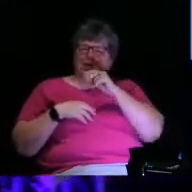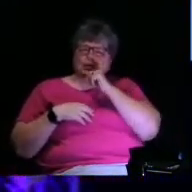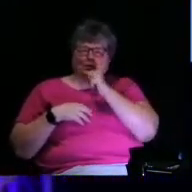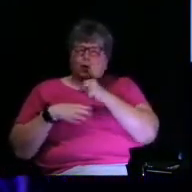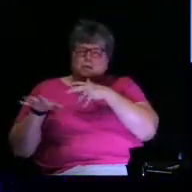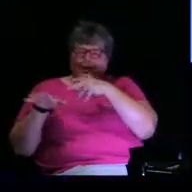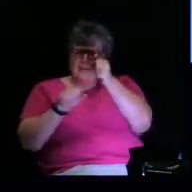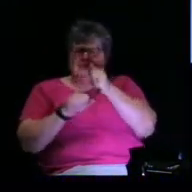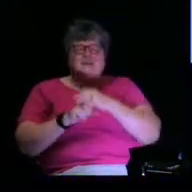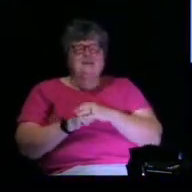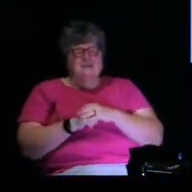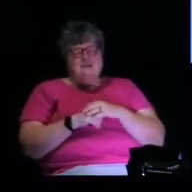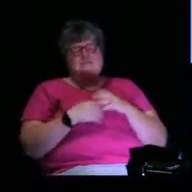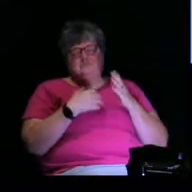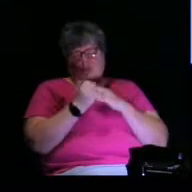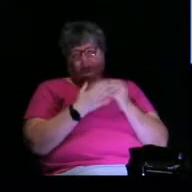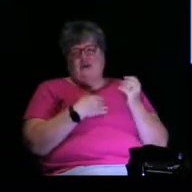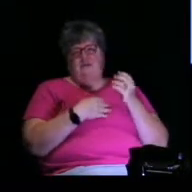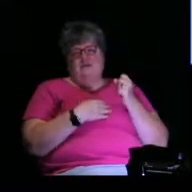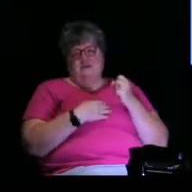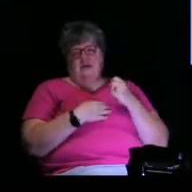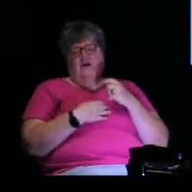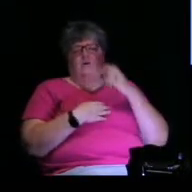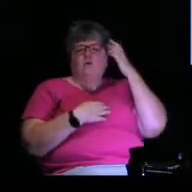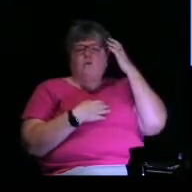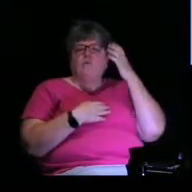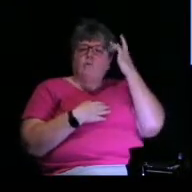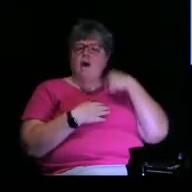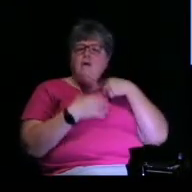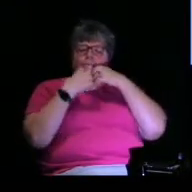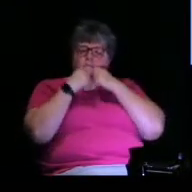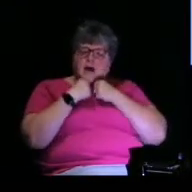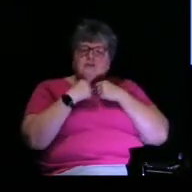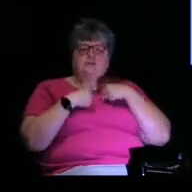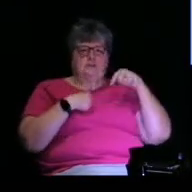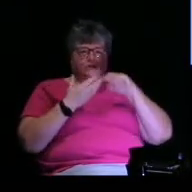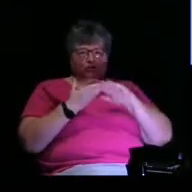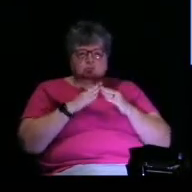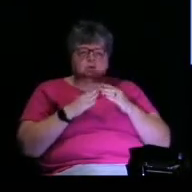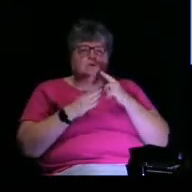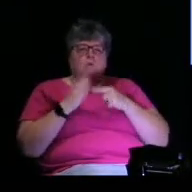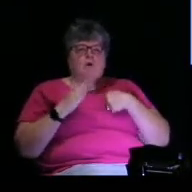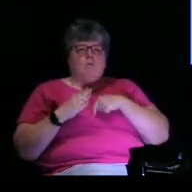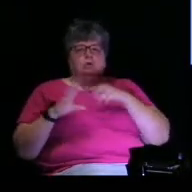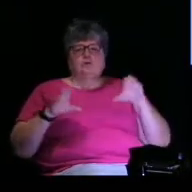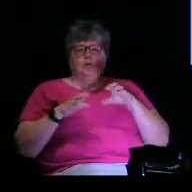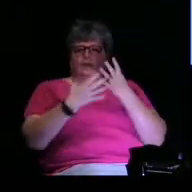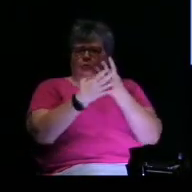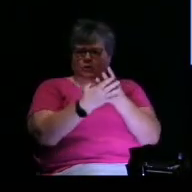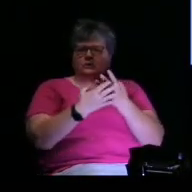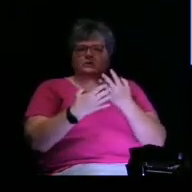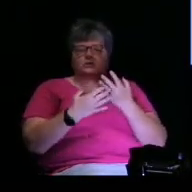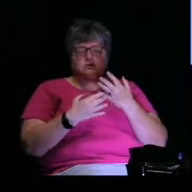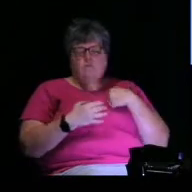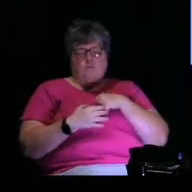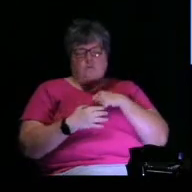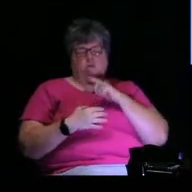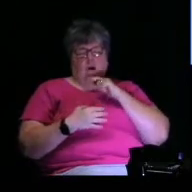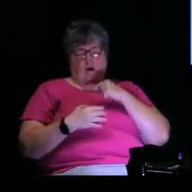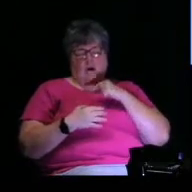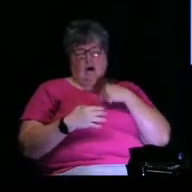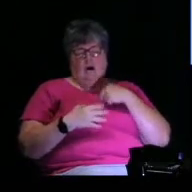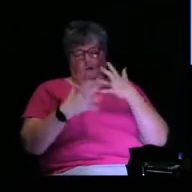and have hope in him as well. That's why I'm so passionate about what we're doing in this community. I'm so passionate about what we're doing at the Sterling Correctional Facility because I